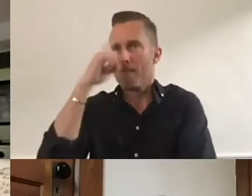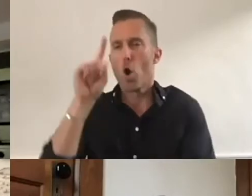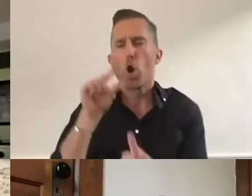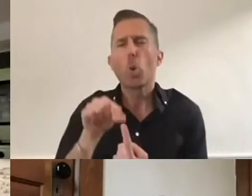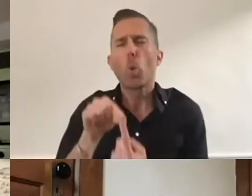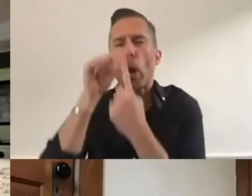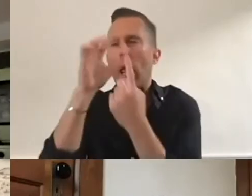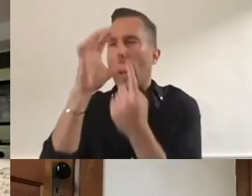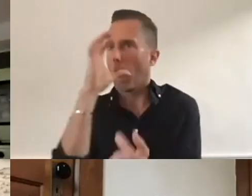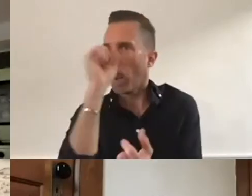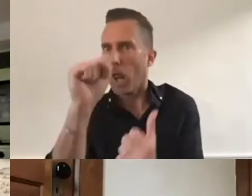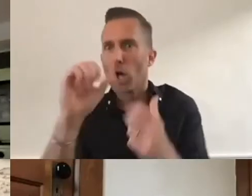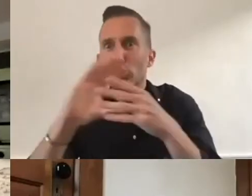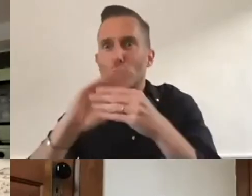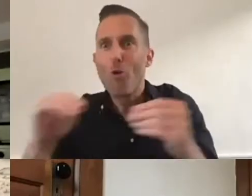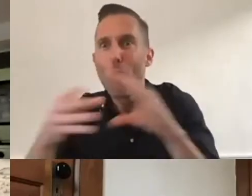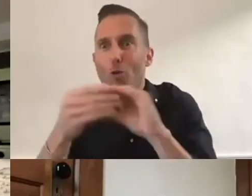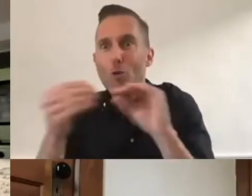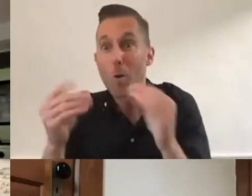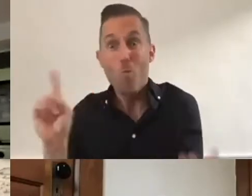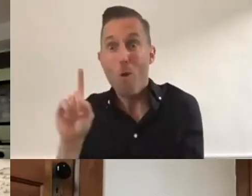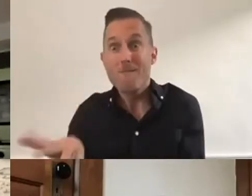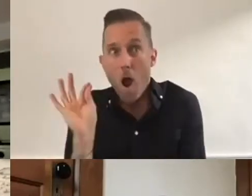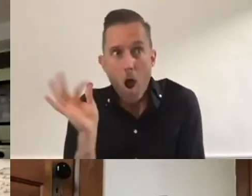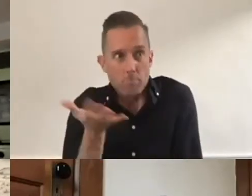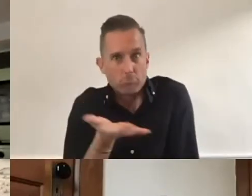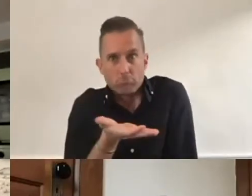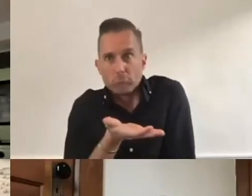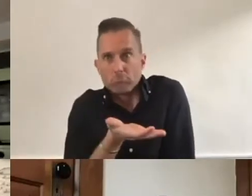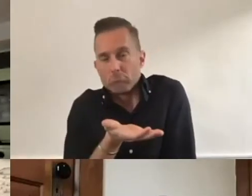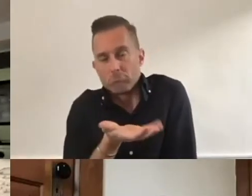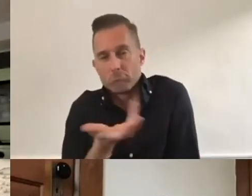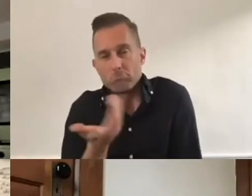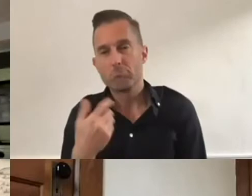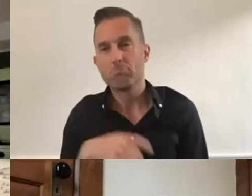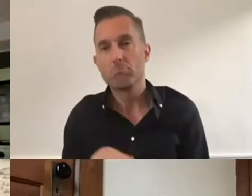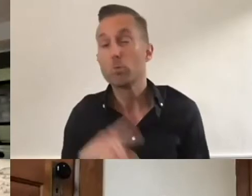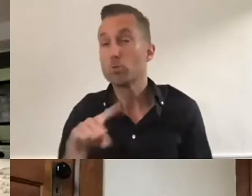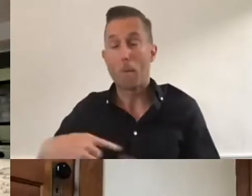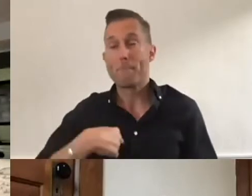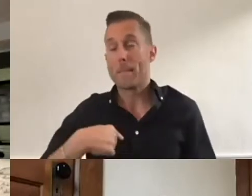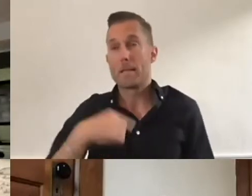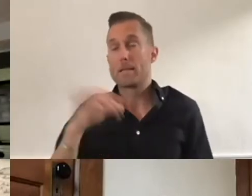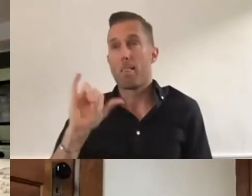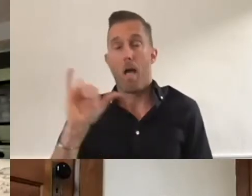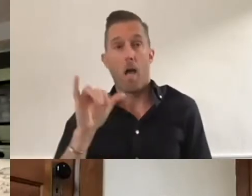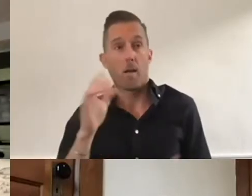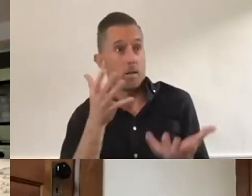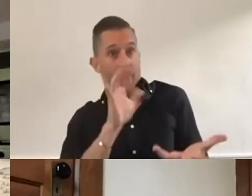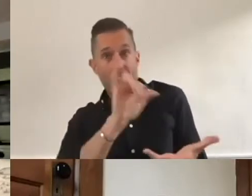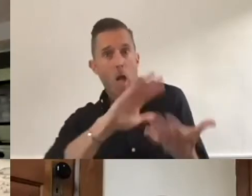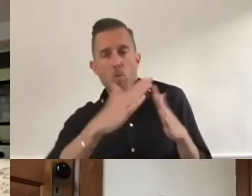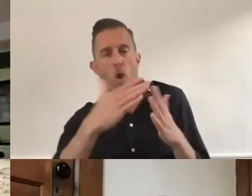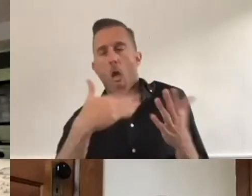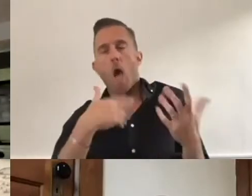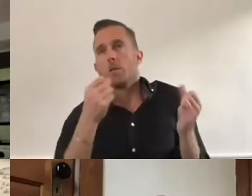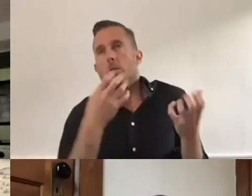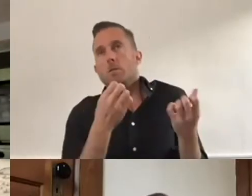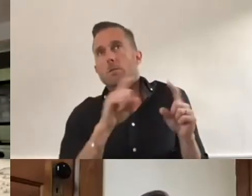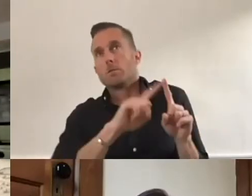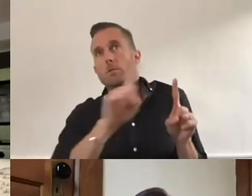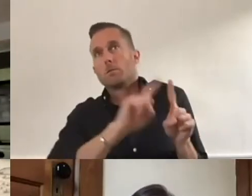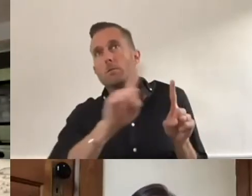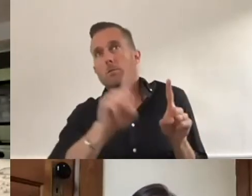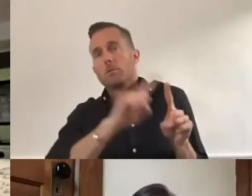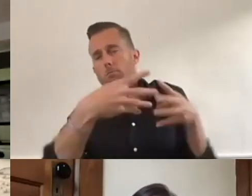captivating, great stories to tell to their audiences. And to me, it's like the possibilities are endless, and there's just